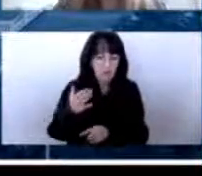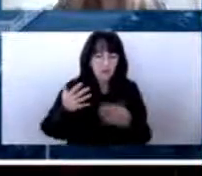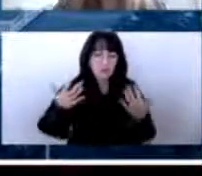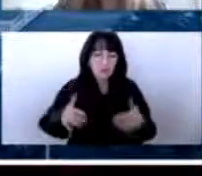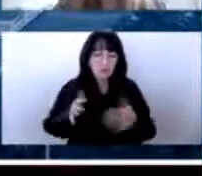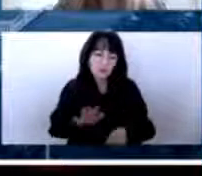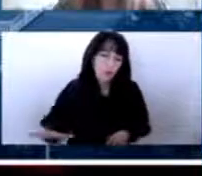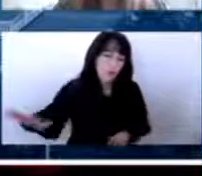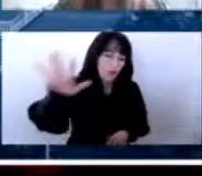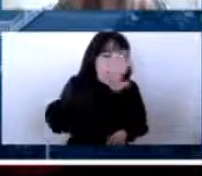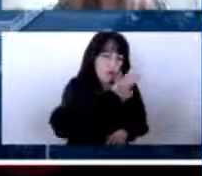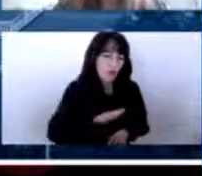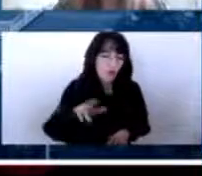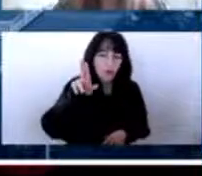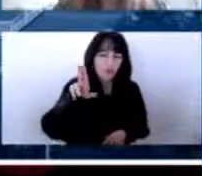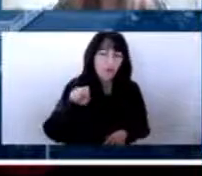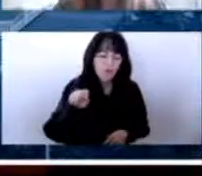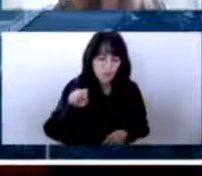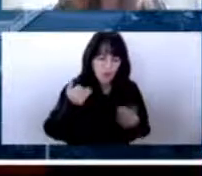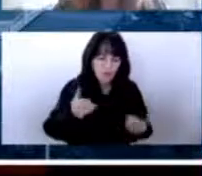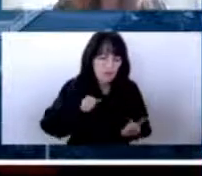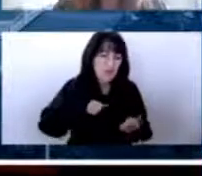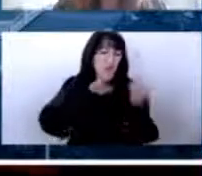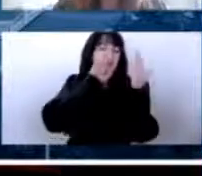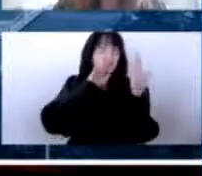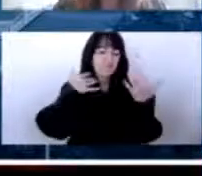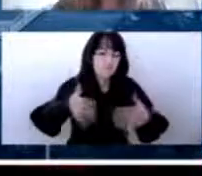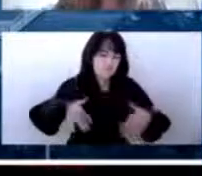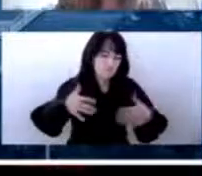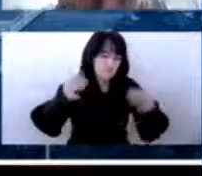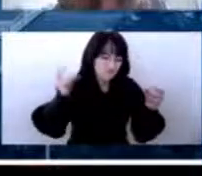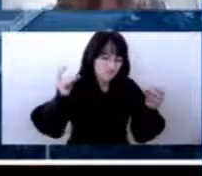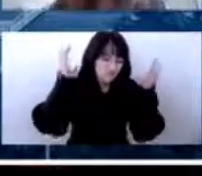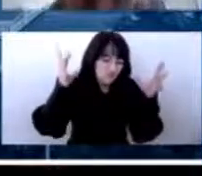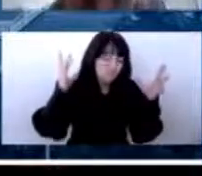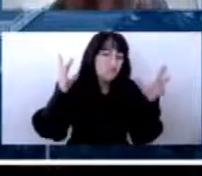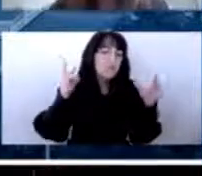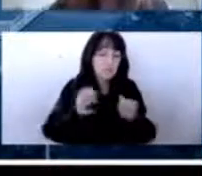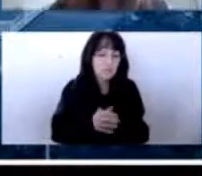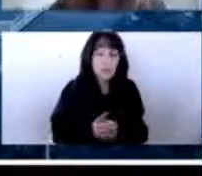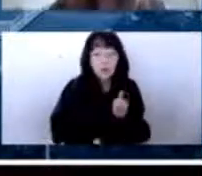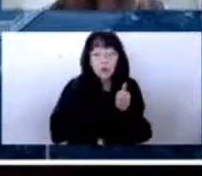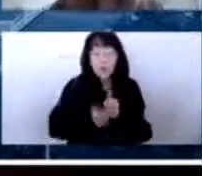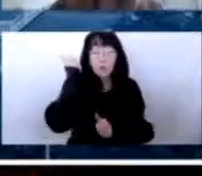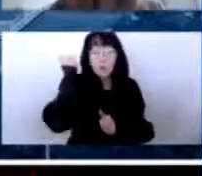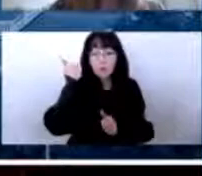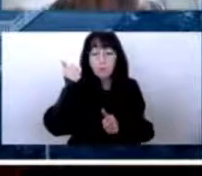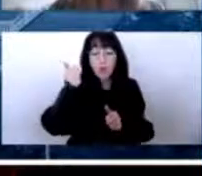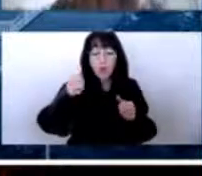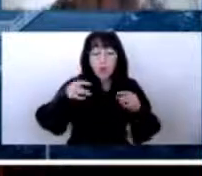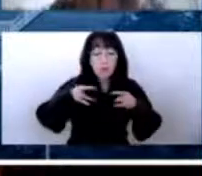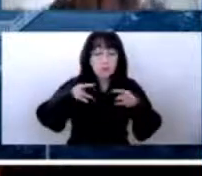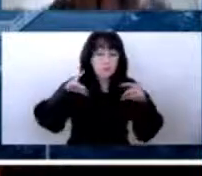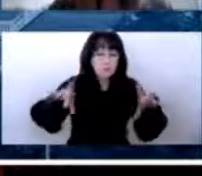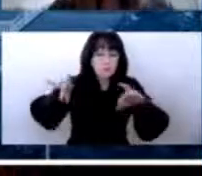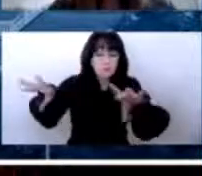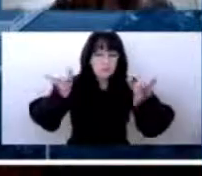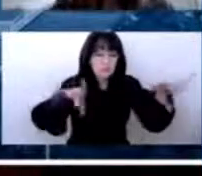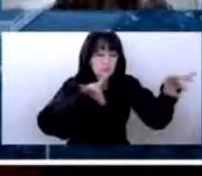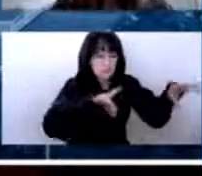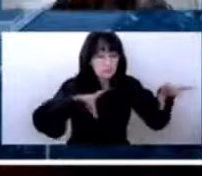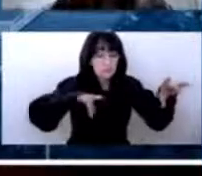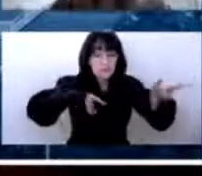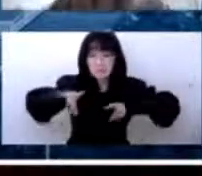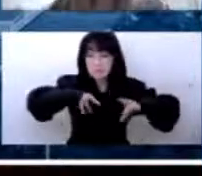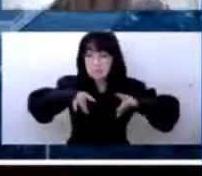the country. The majority of those cases in other states are with the Omicron virus. I think we're still seeing about half Delta and